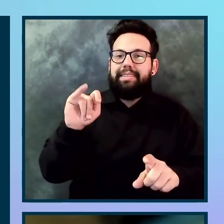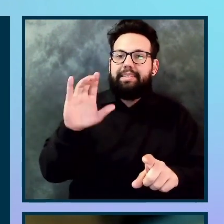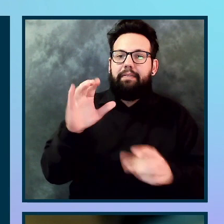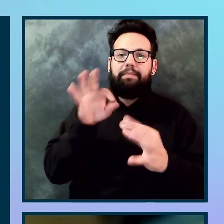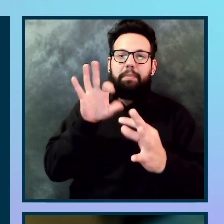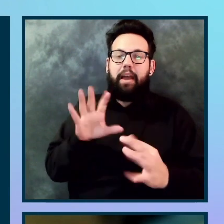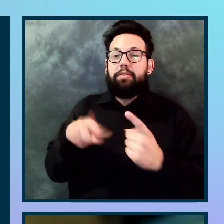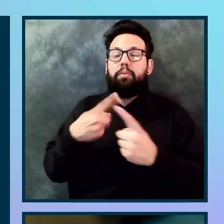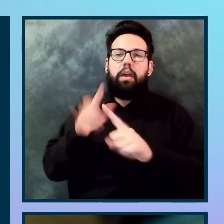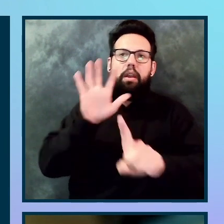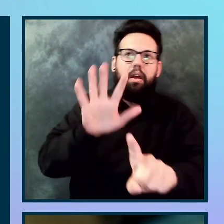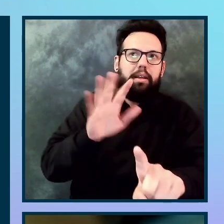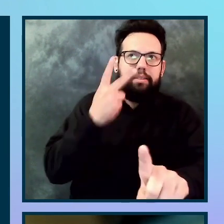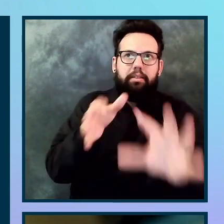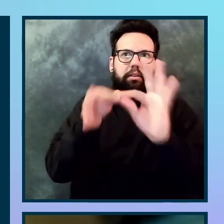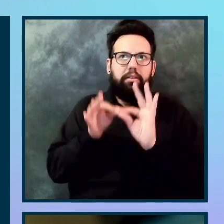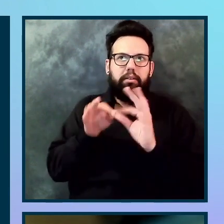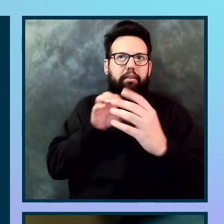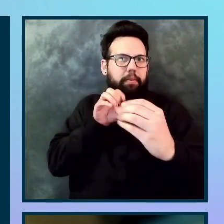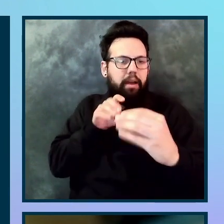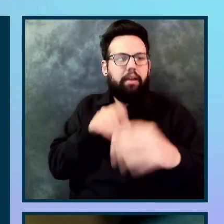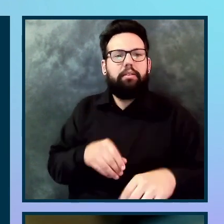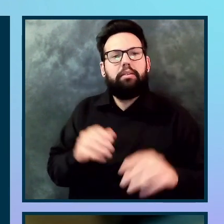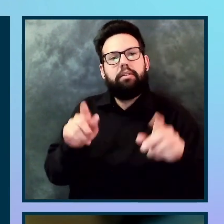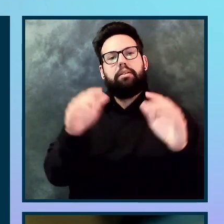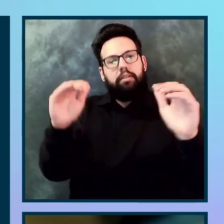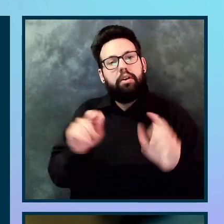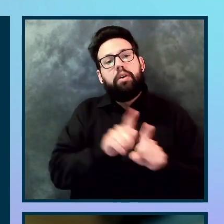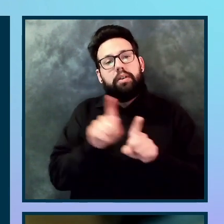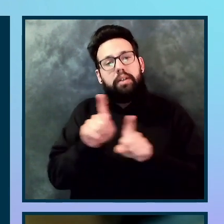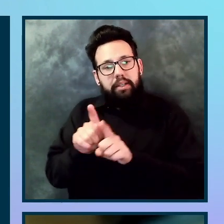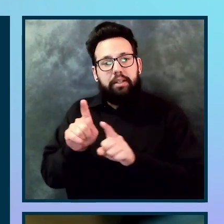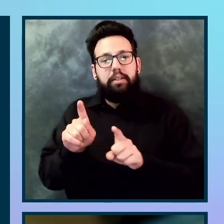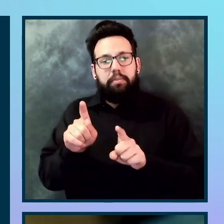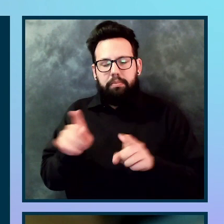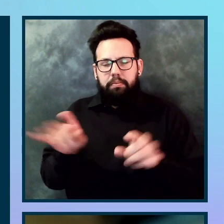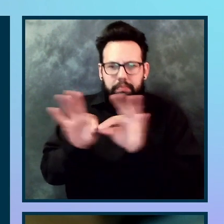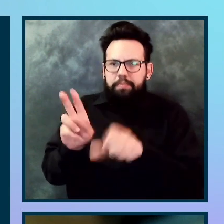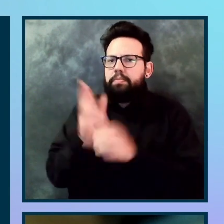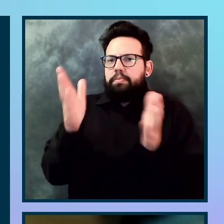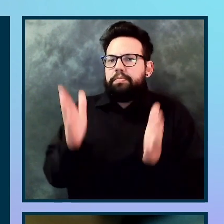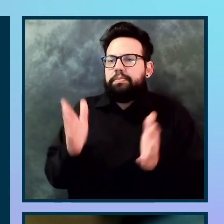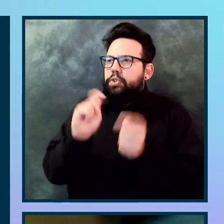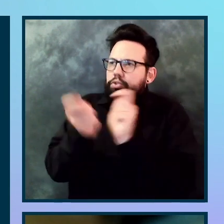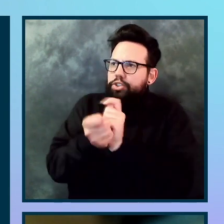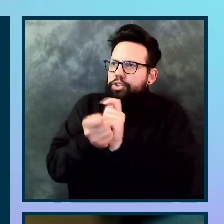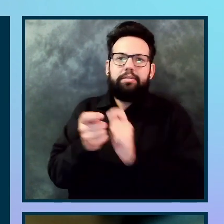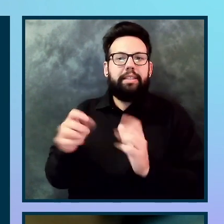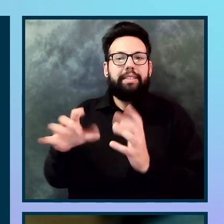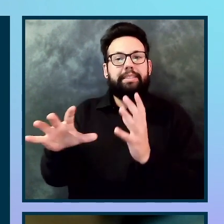We also want users to be able to change the verbosity of our audio and a time